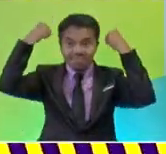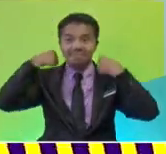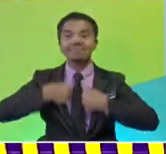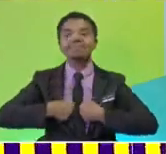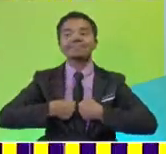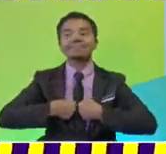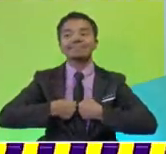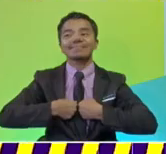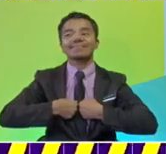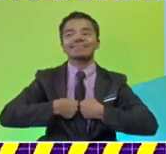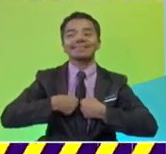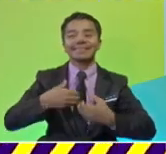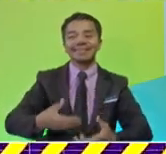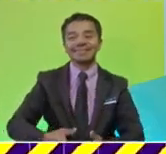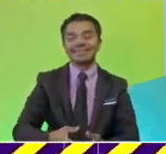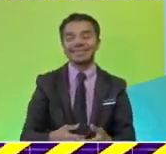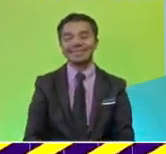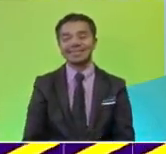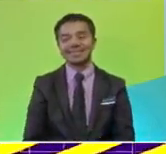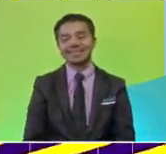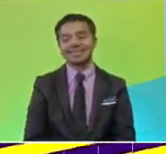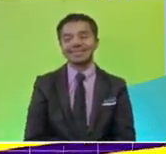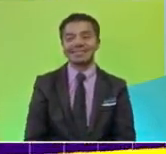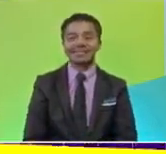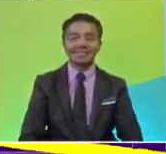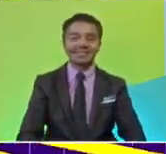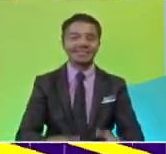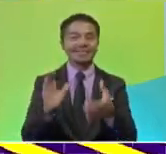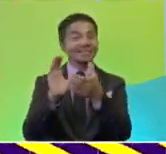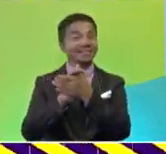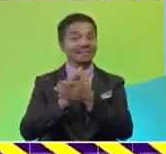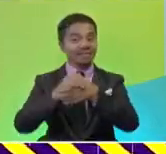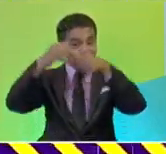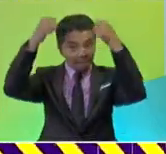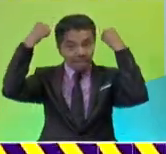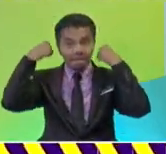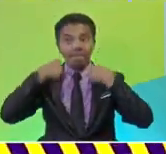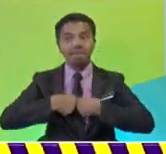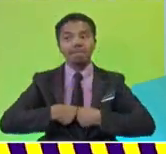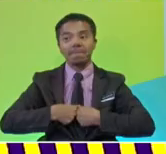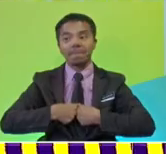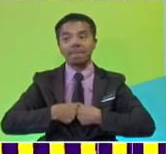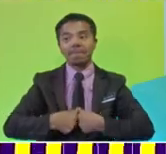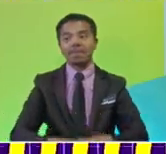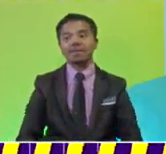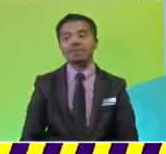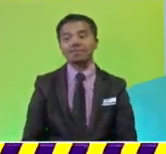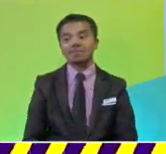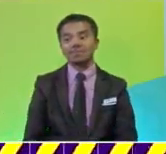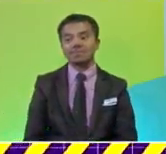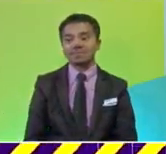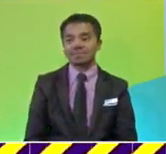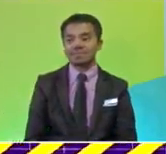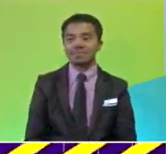That EduwebTV medal. Yeah, and then for Ame Haris, one medal for you. Show us your medal, Haris. Oh, good. Okay, let's put it on. Yeah.